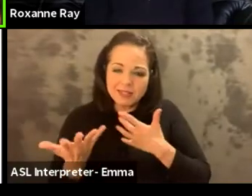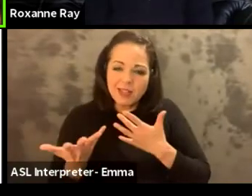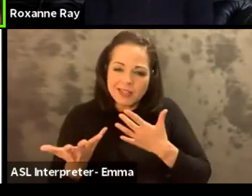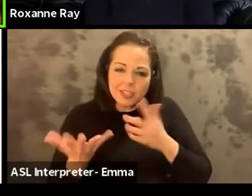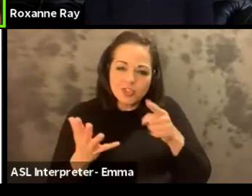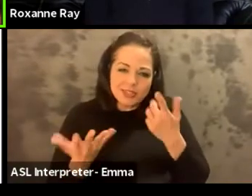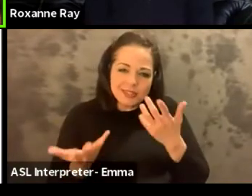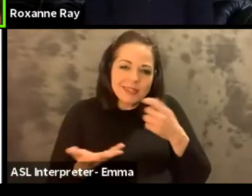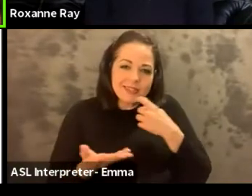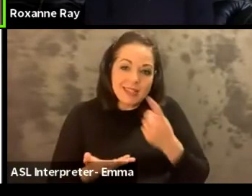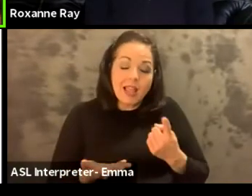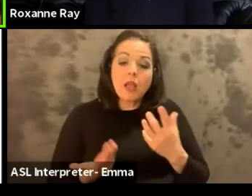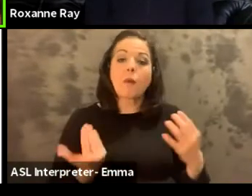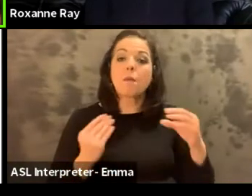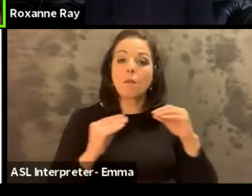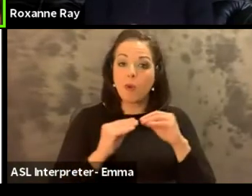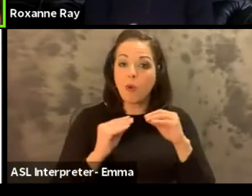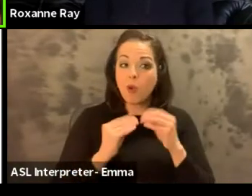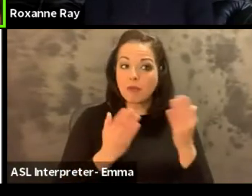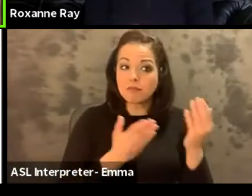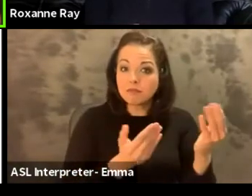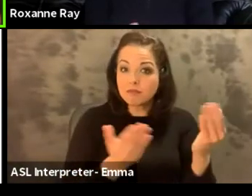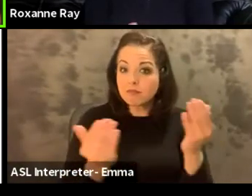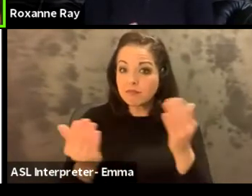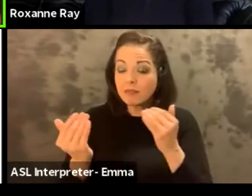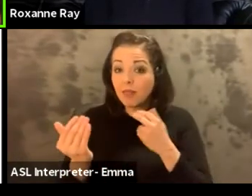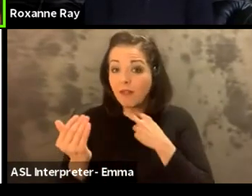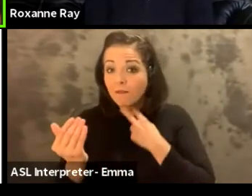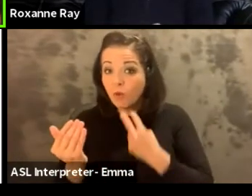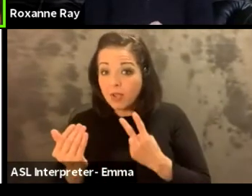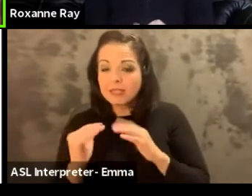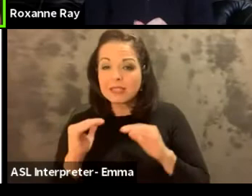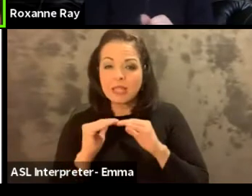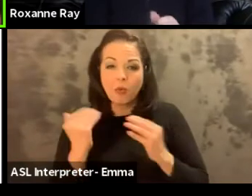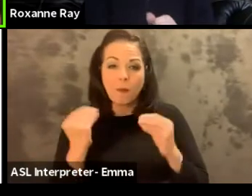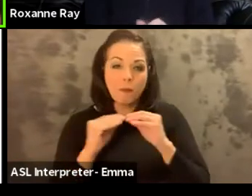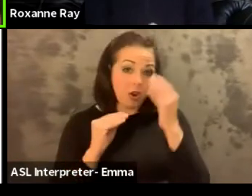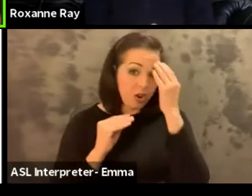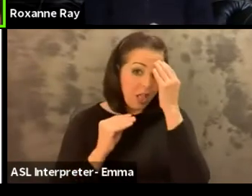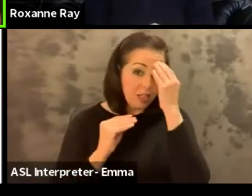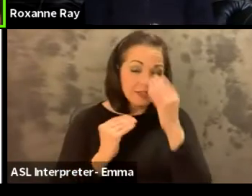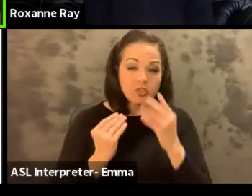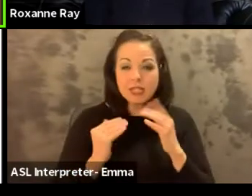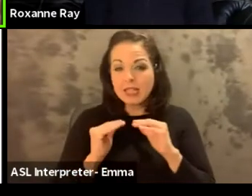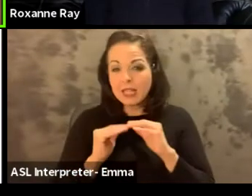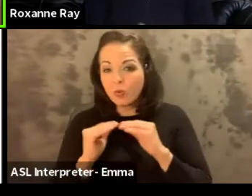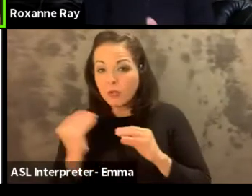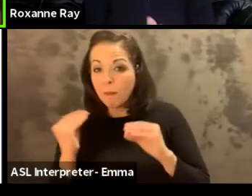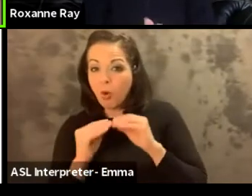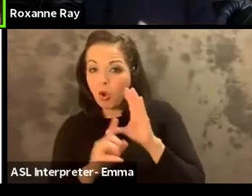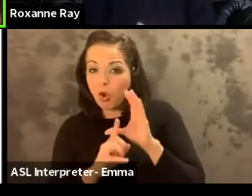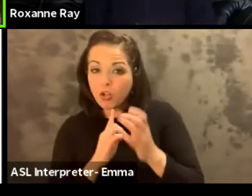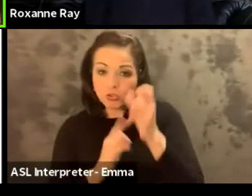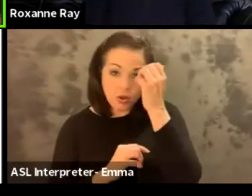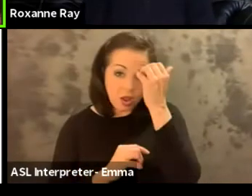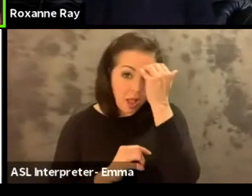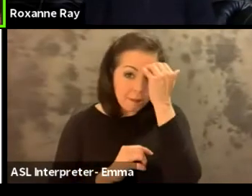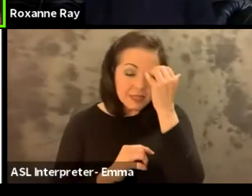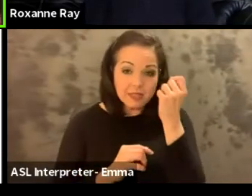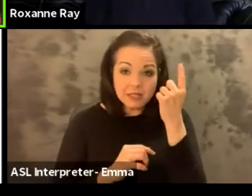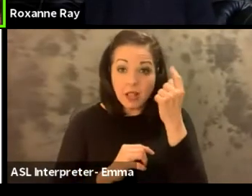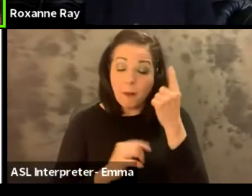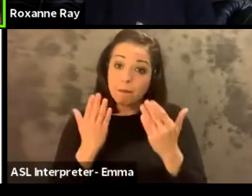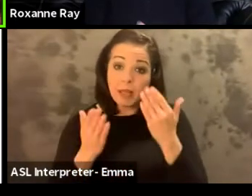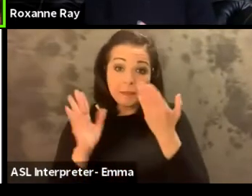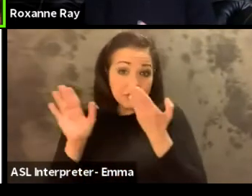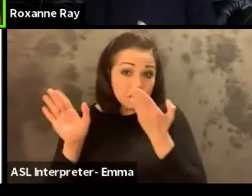know, more voices equals more knowledge equals more cultural competency equals maybe a shifting dynamic around